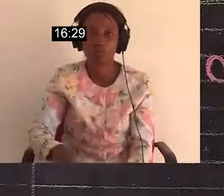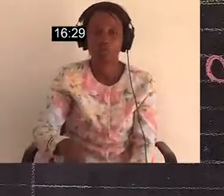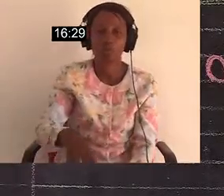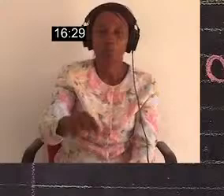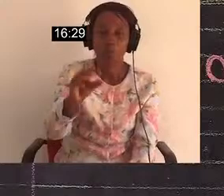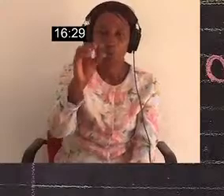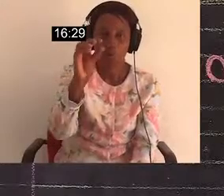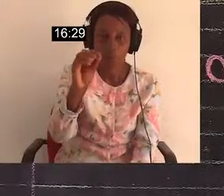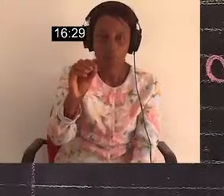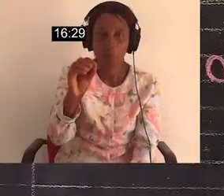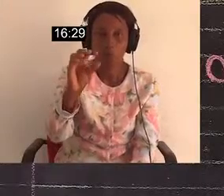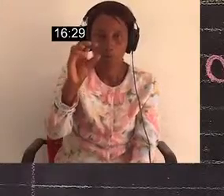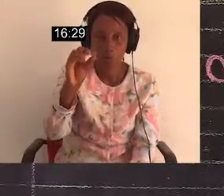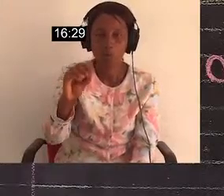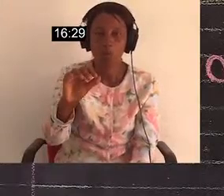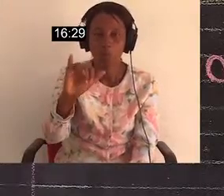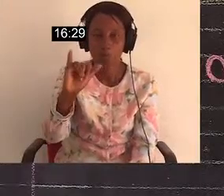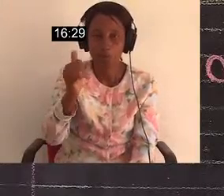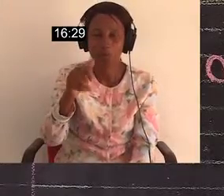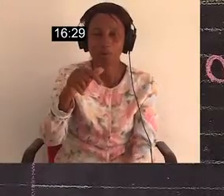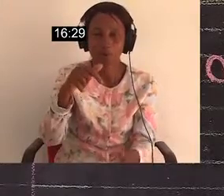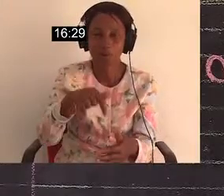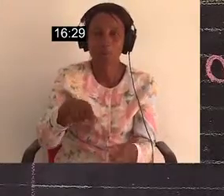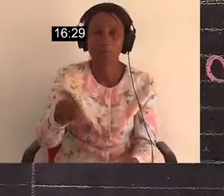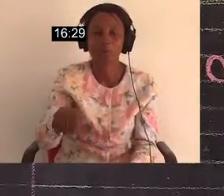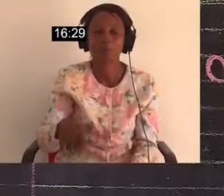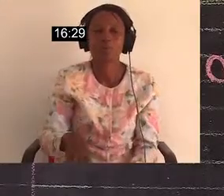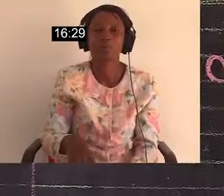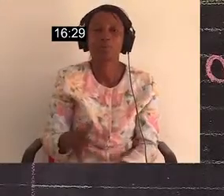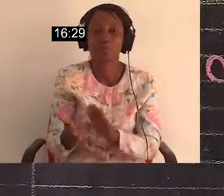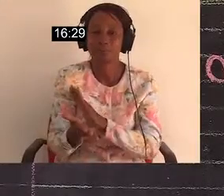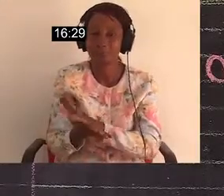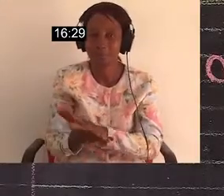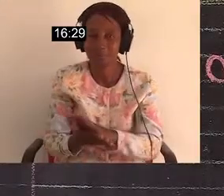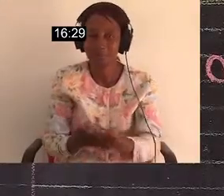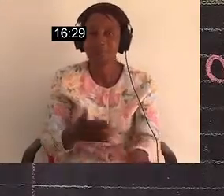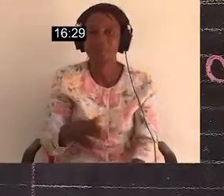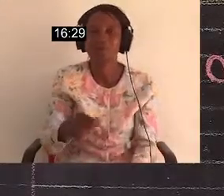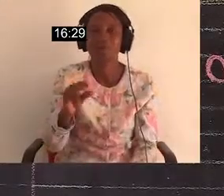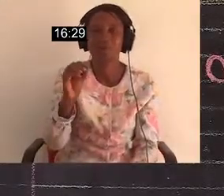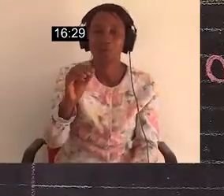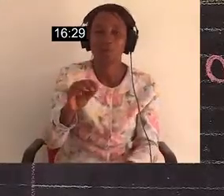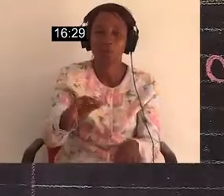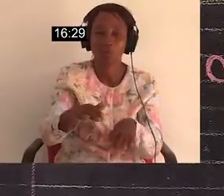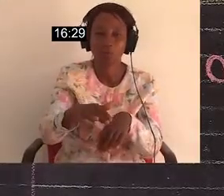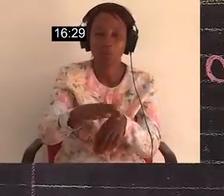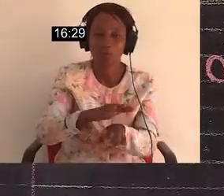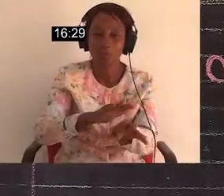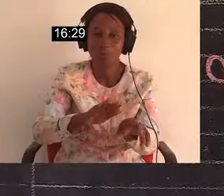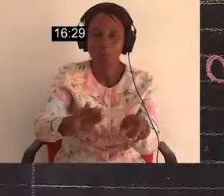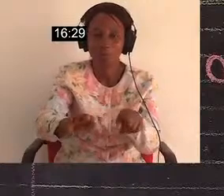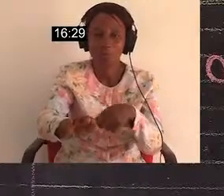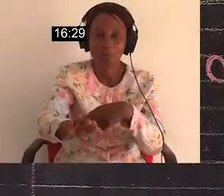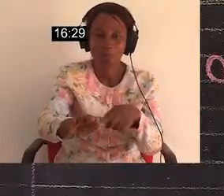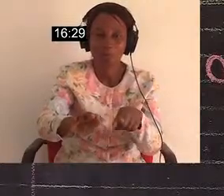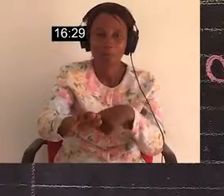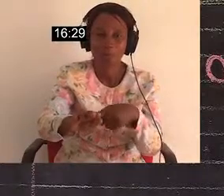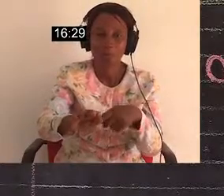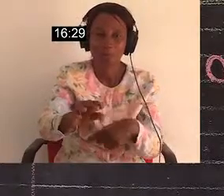O is very clearly labeled.